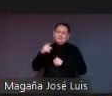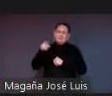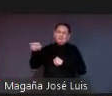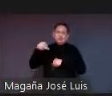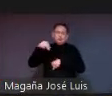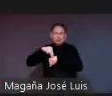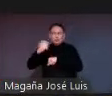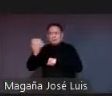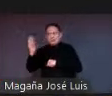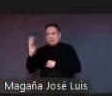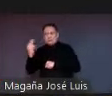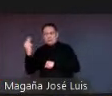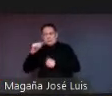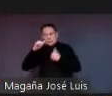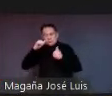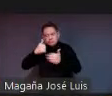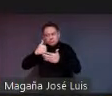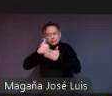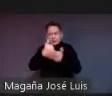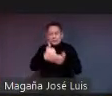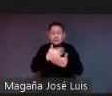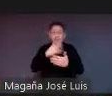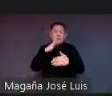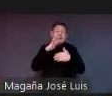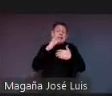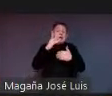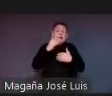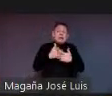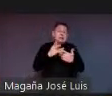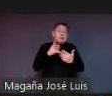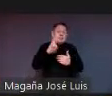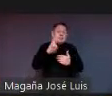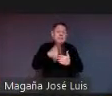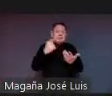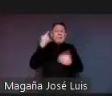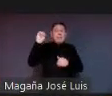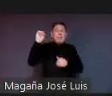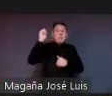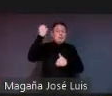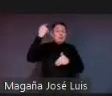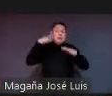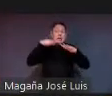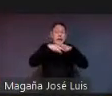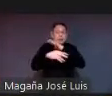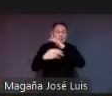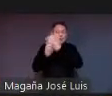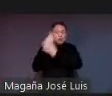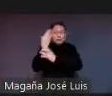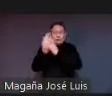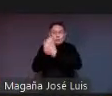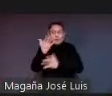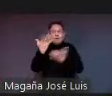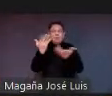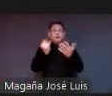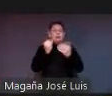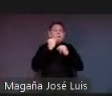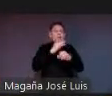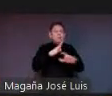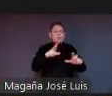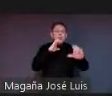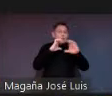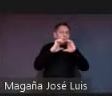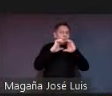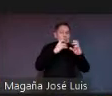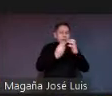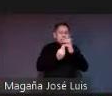that occur, changes in the epidemiological profiles. There are many scientific advances. There is